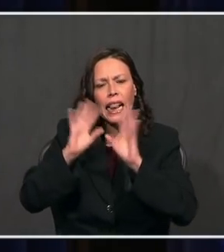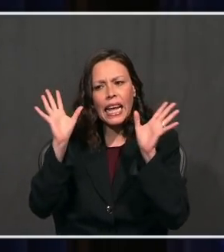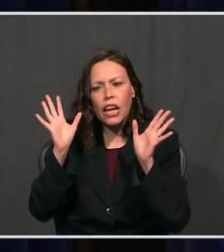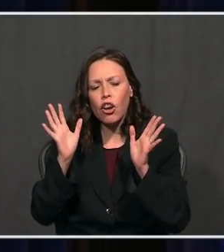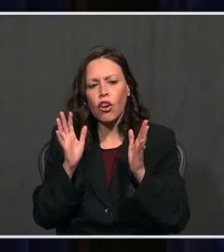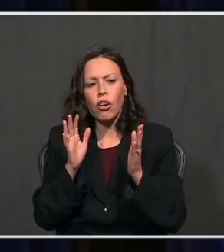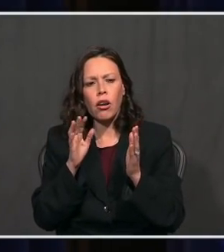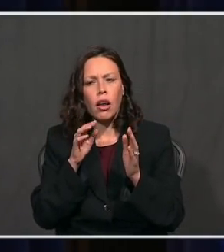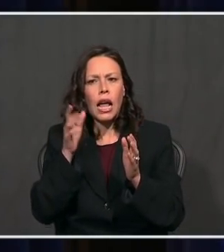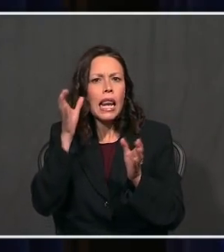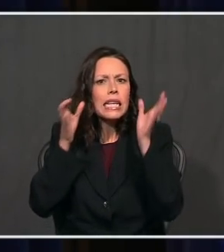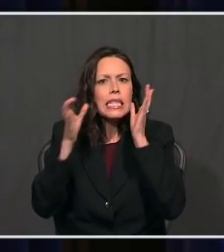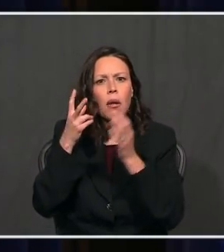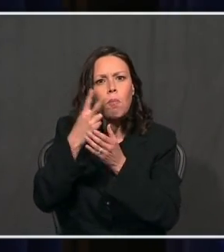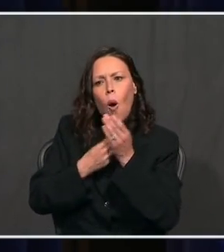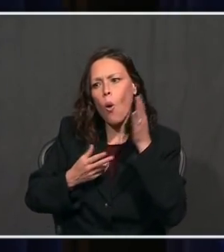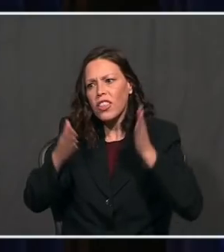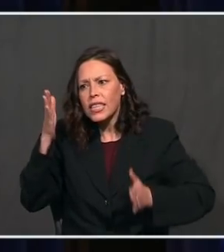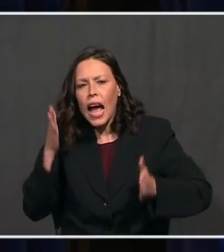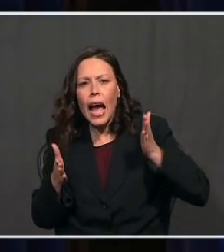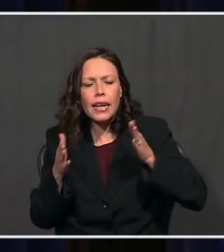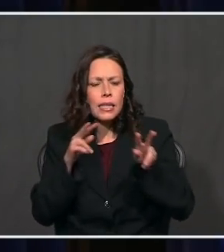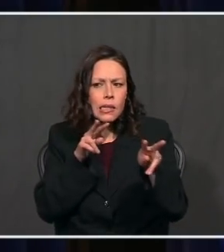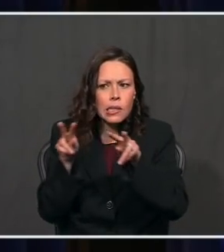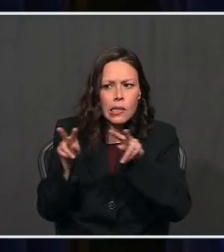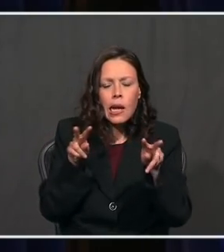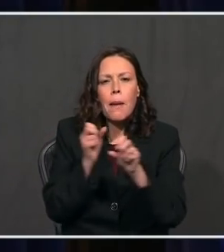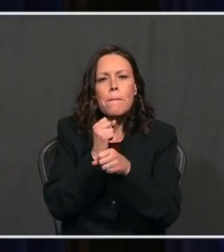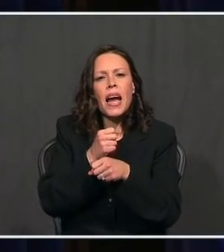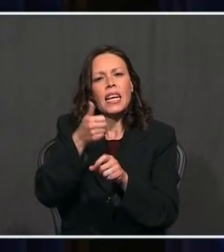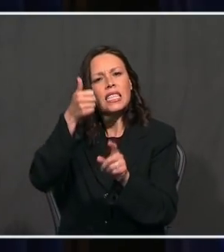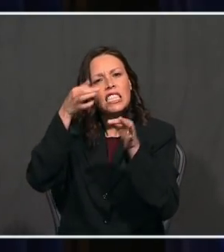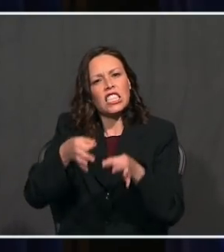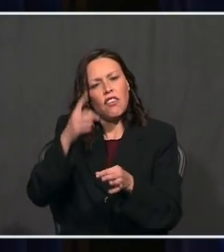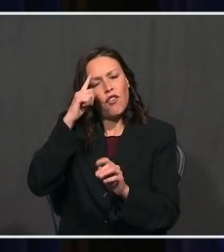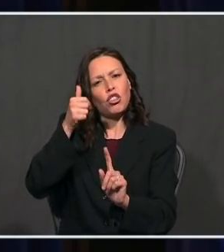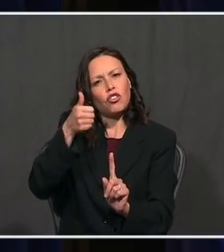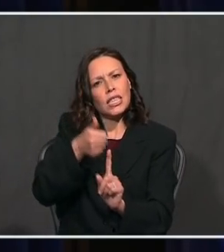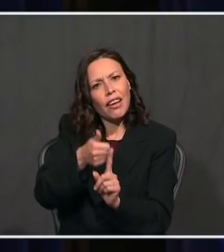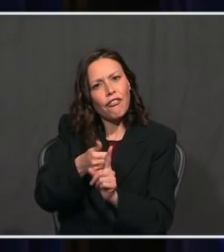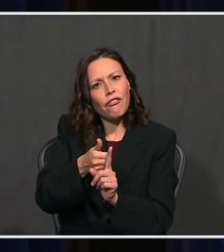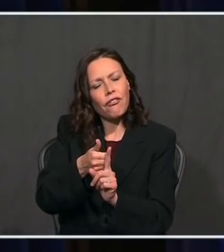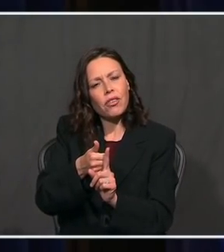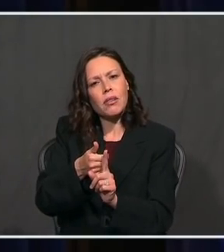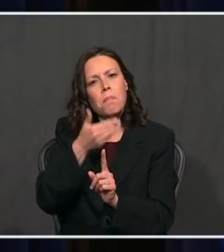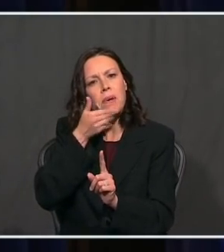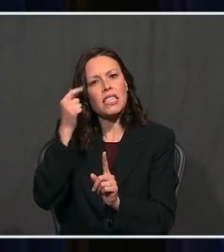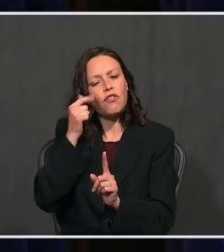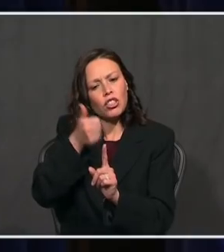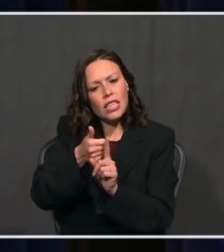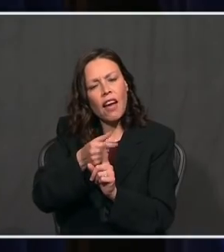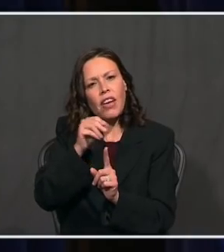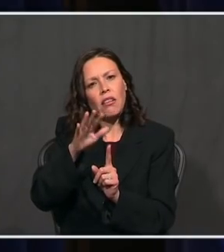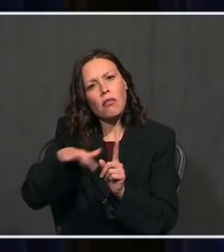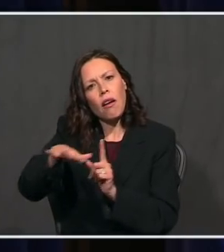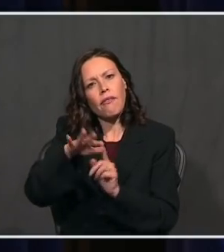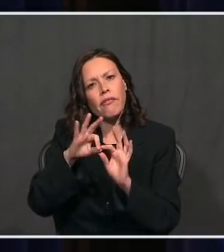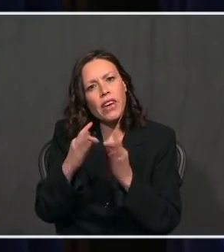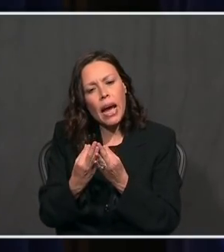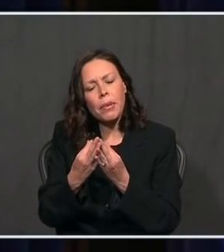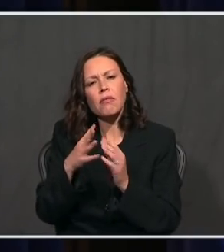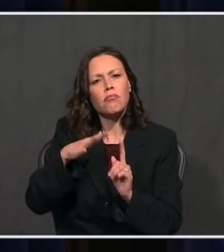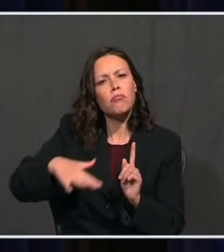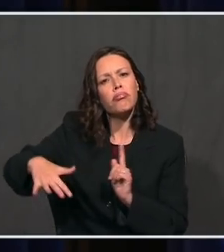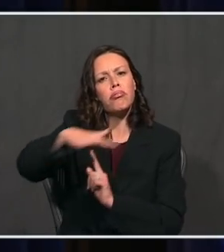hearing both sides of the story, and then make an individual decision that's best for yourself and your family and your